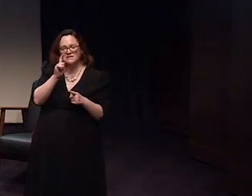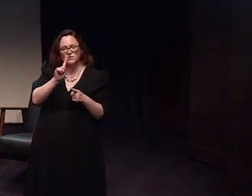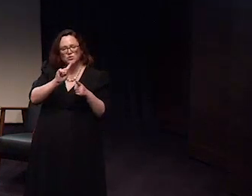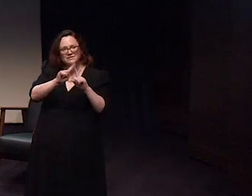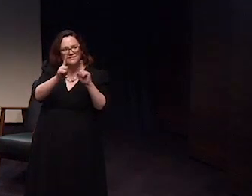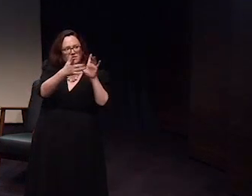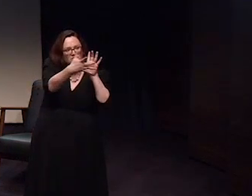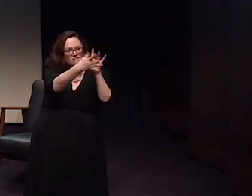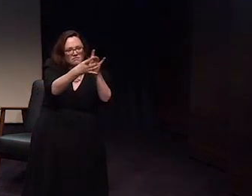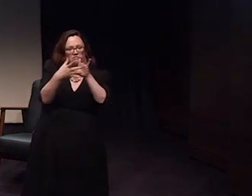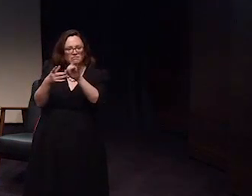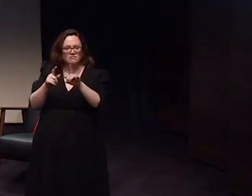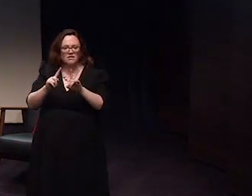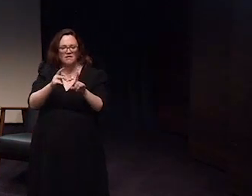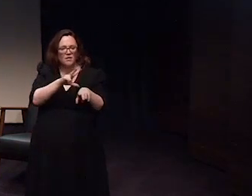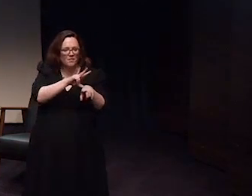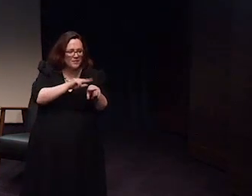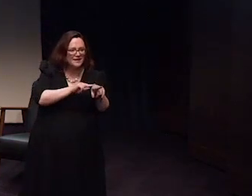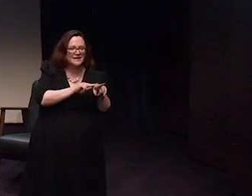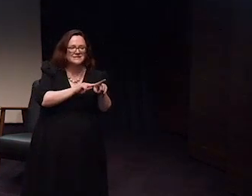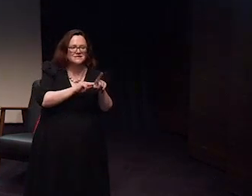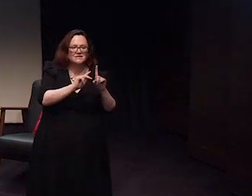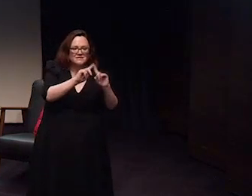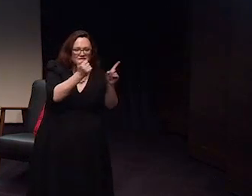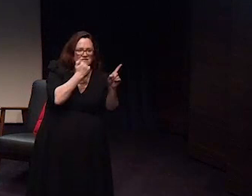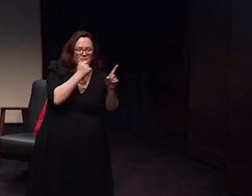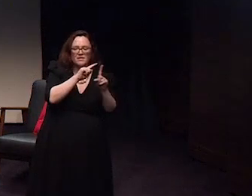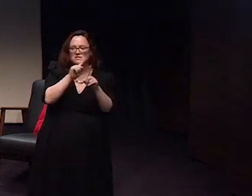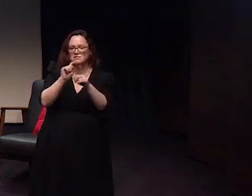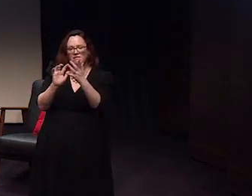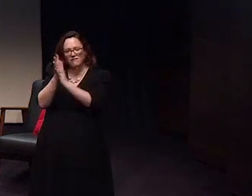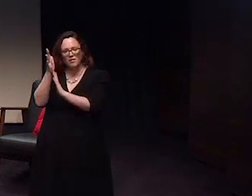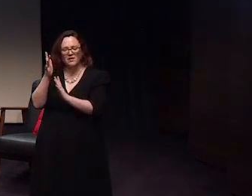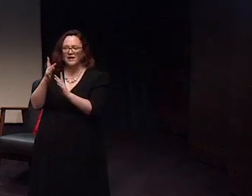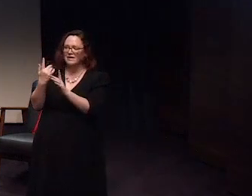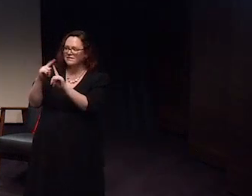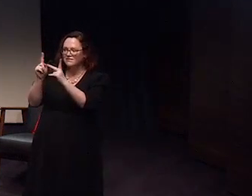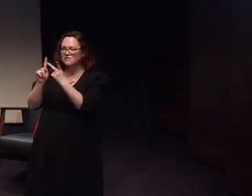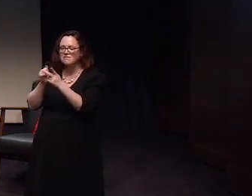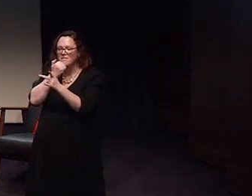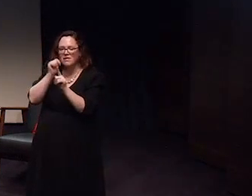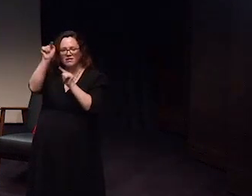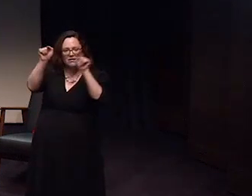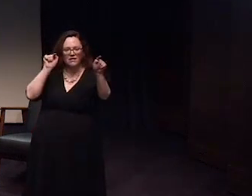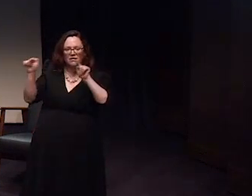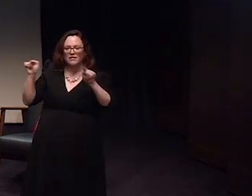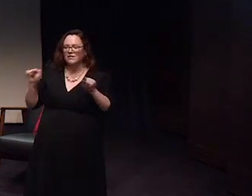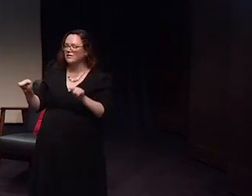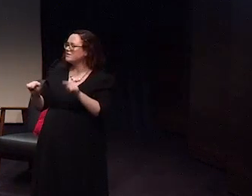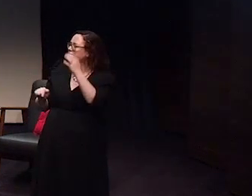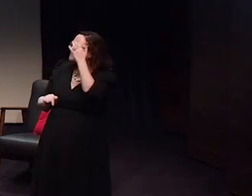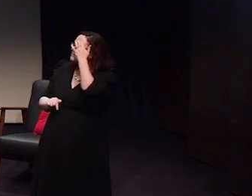organizations: police, 117, fire brigade, 118, health services, 144, the same number as in